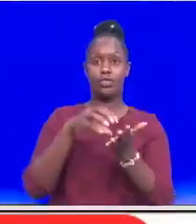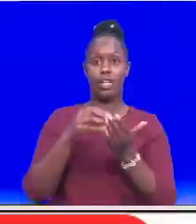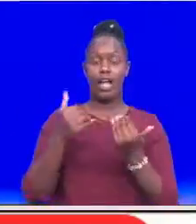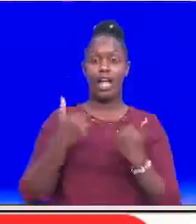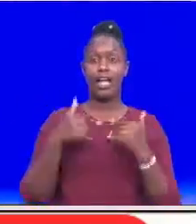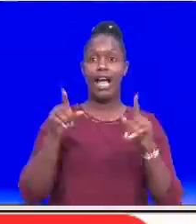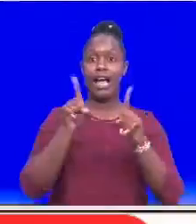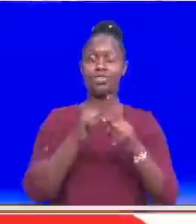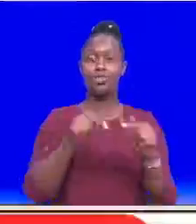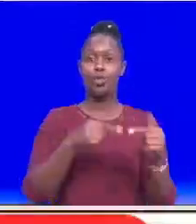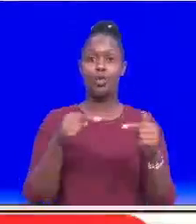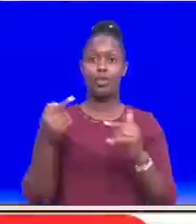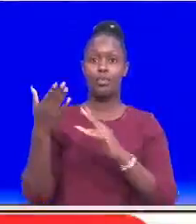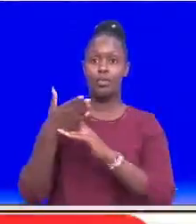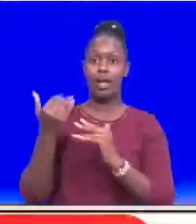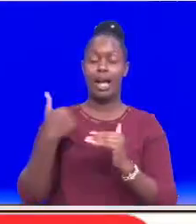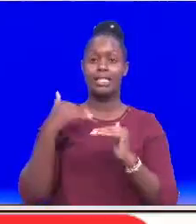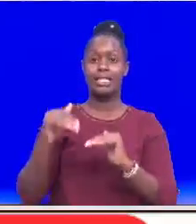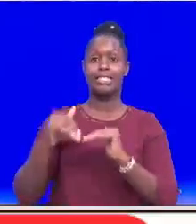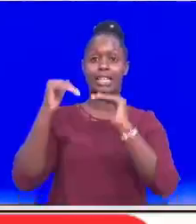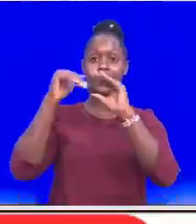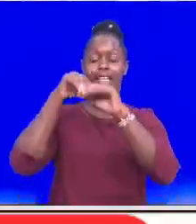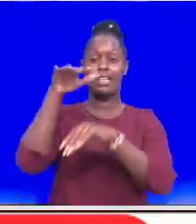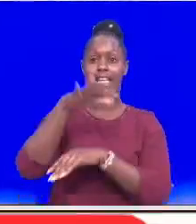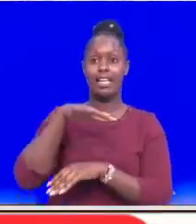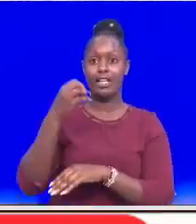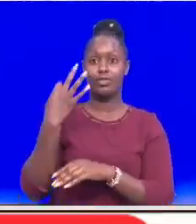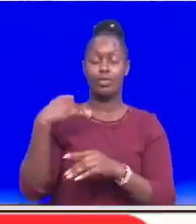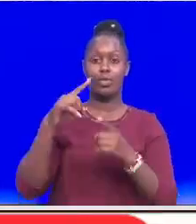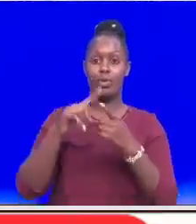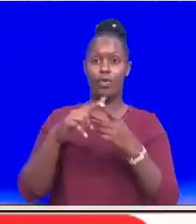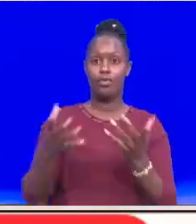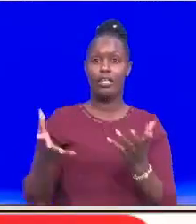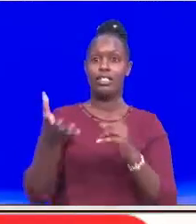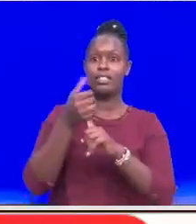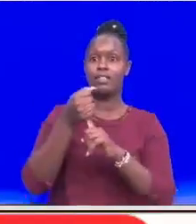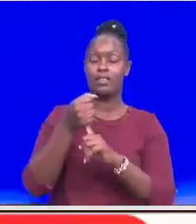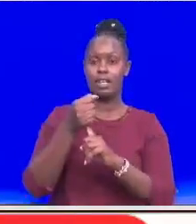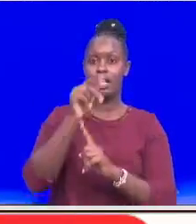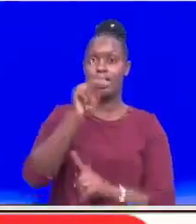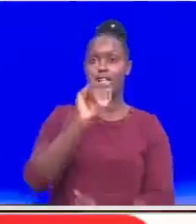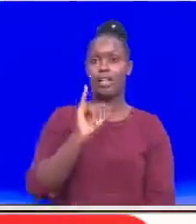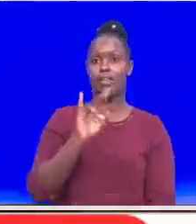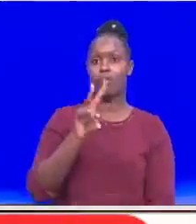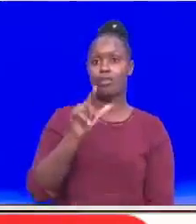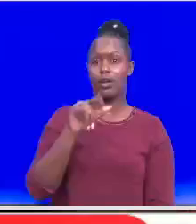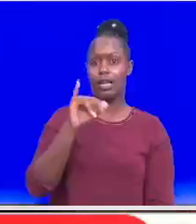conflict between has been escalating in areas of Gititini, Kiburene,